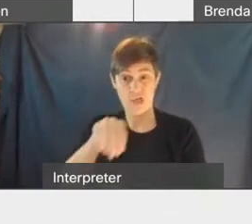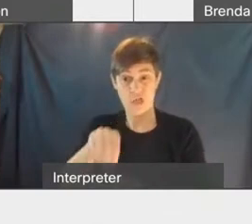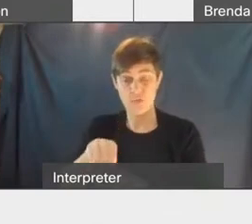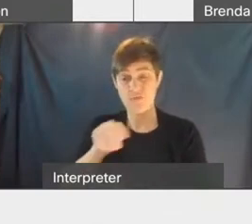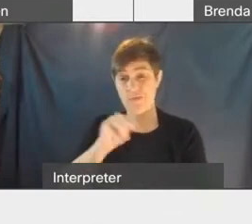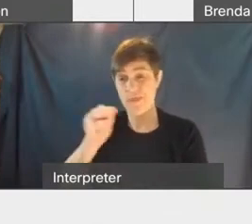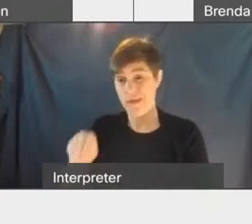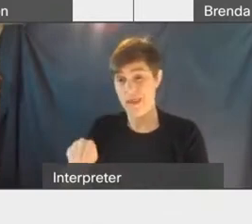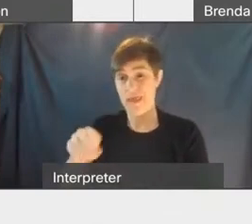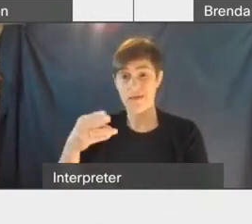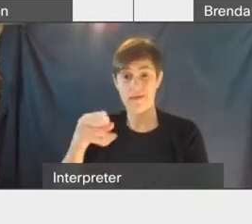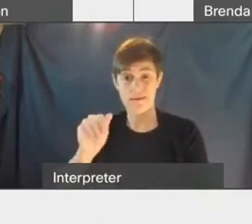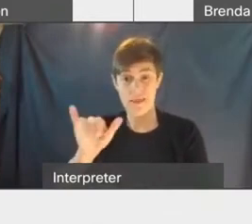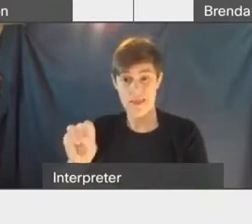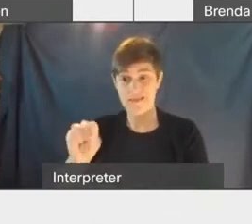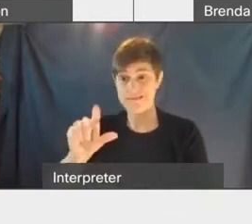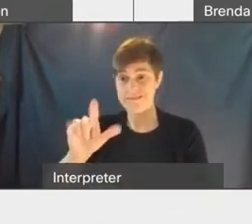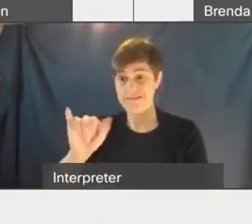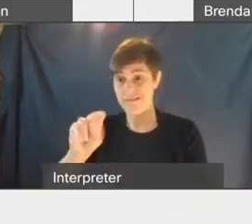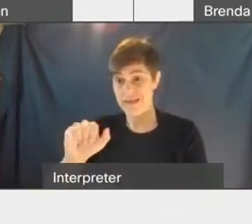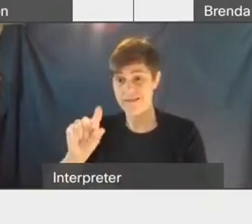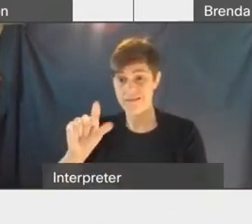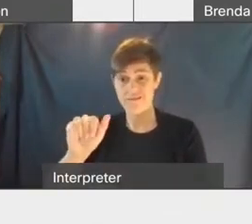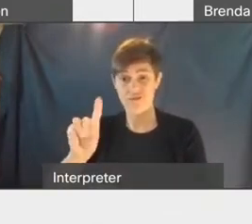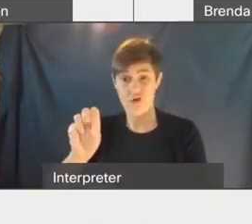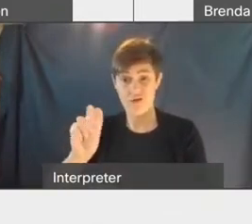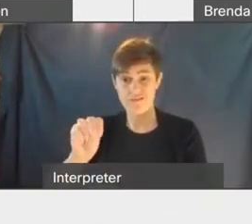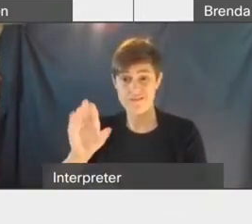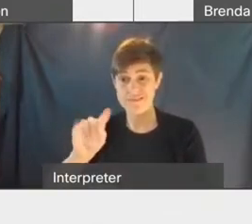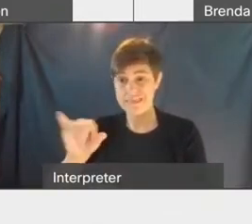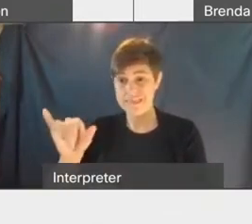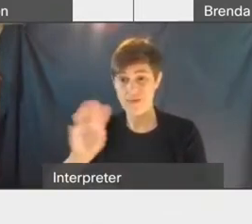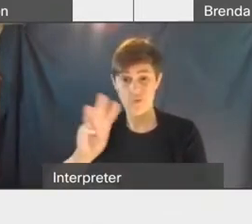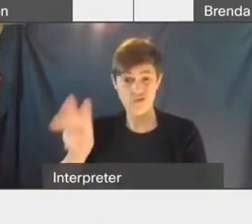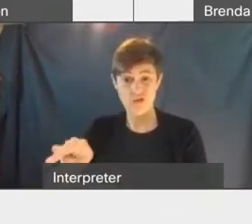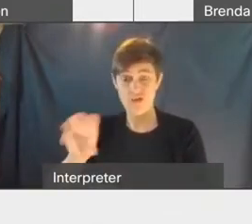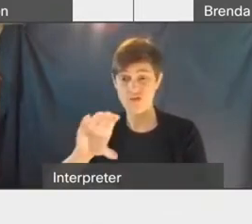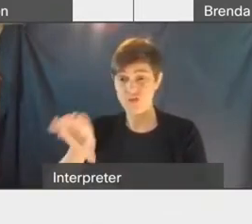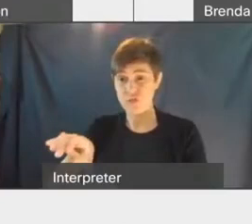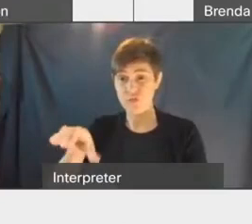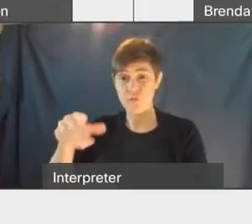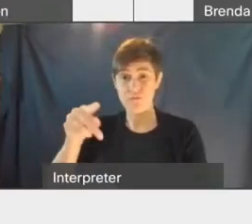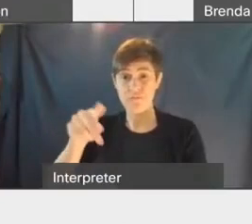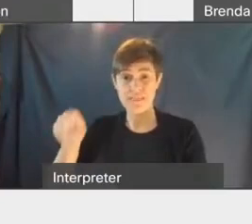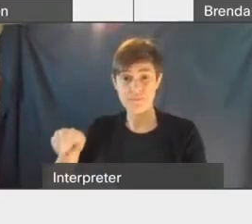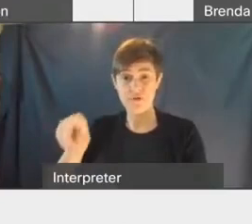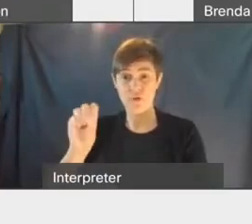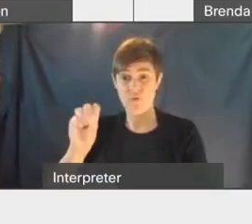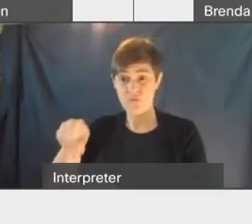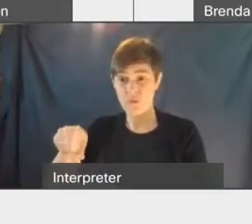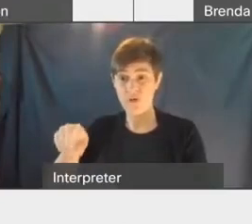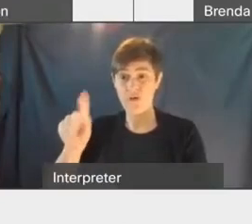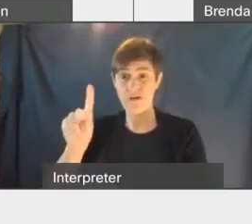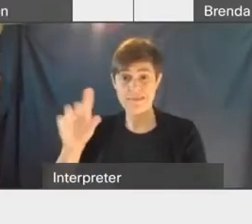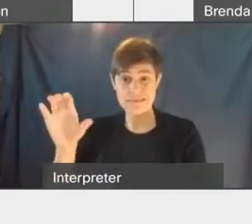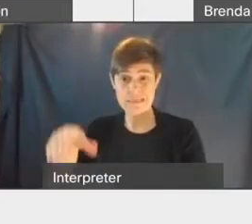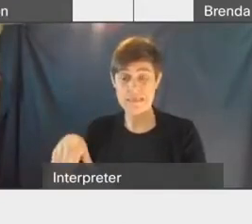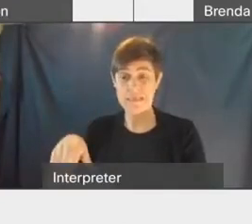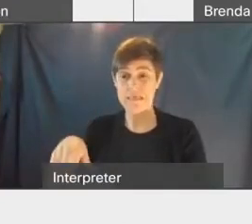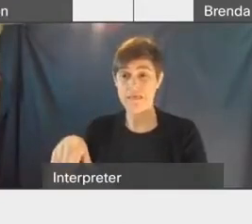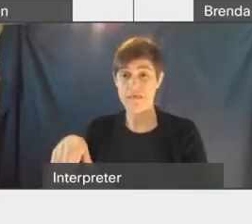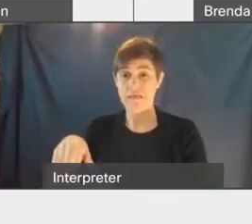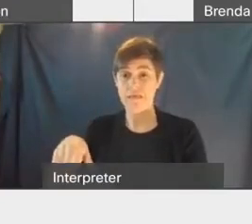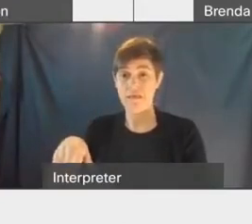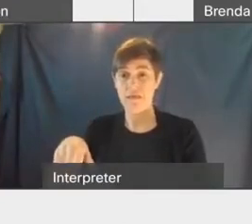Hayes, Colby, Garden City, Dodge City, Hutchinson, Wichita, Chanute, Pittsburgh, Overland Park, Kansas City,